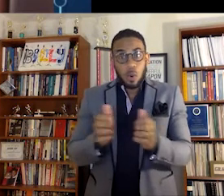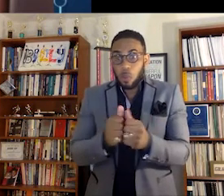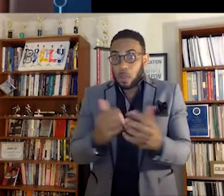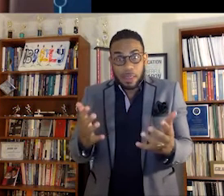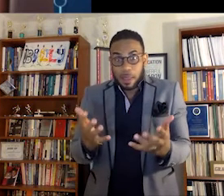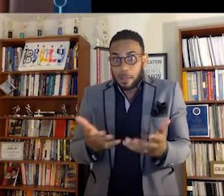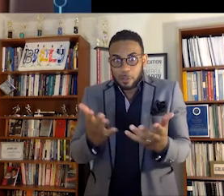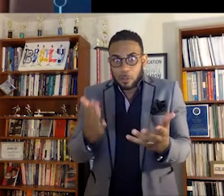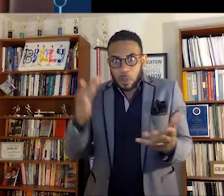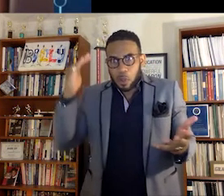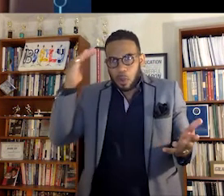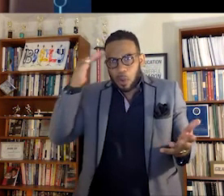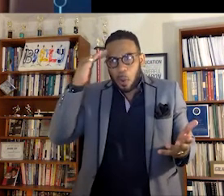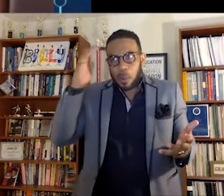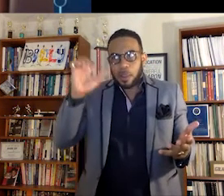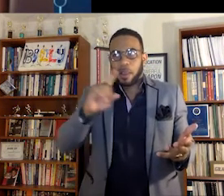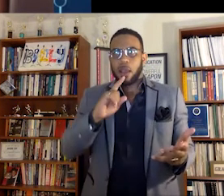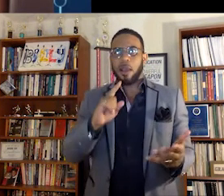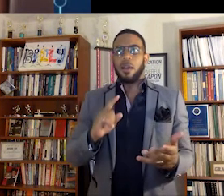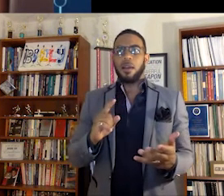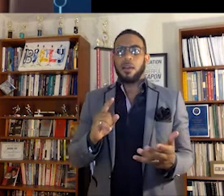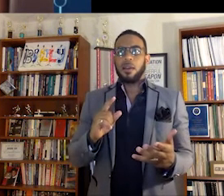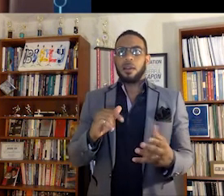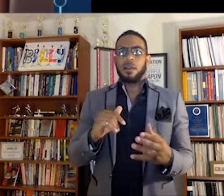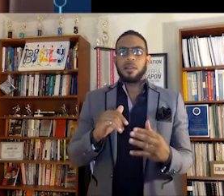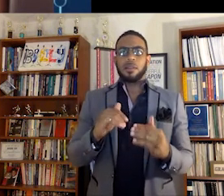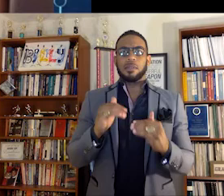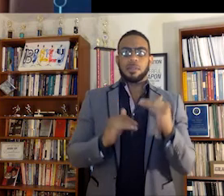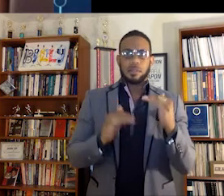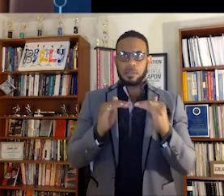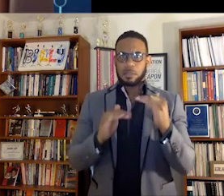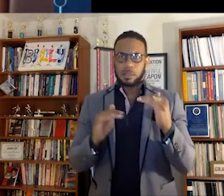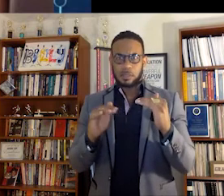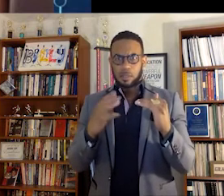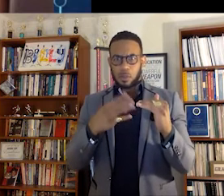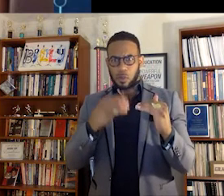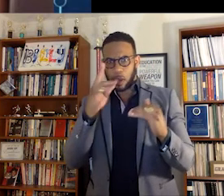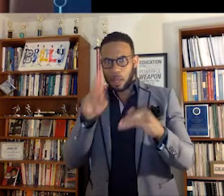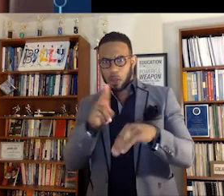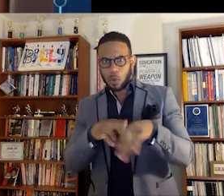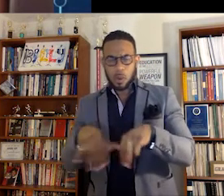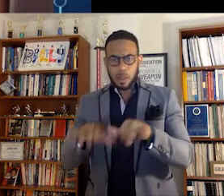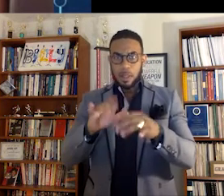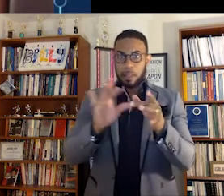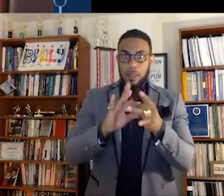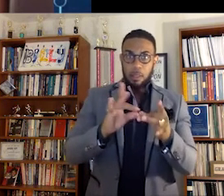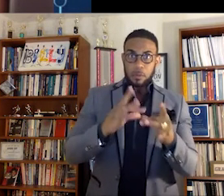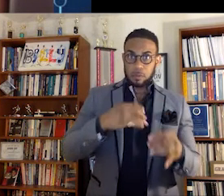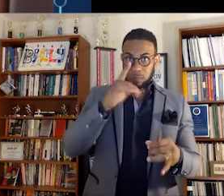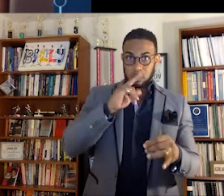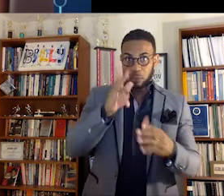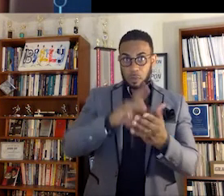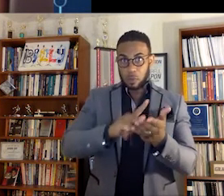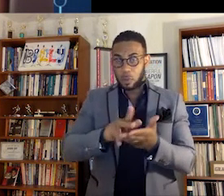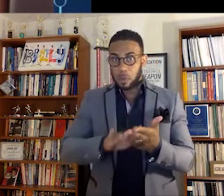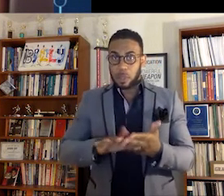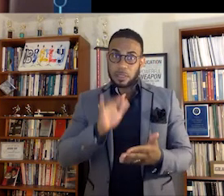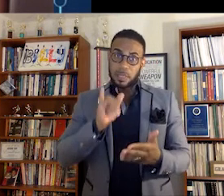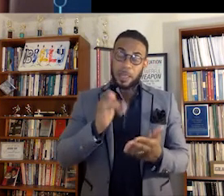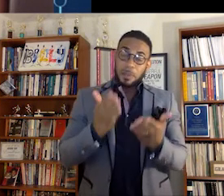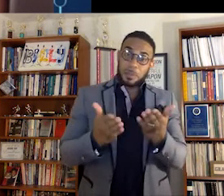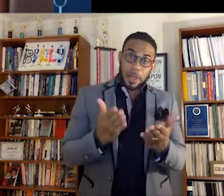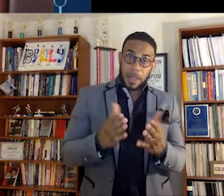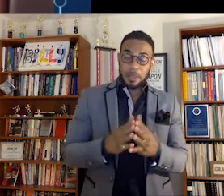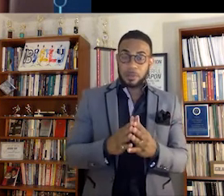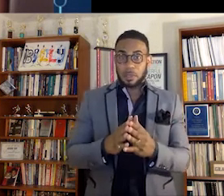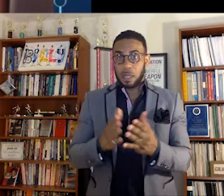without knowing that they are ingesting white norms that say that white is pure and that